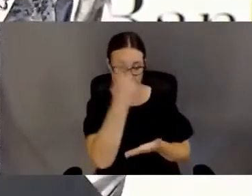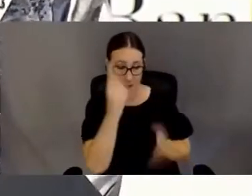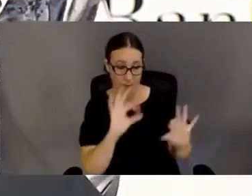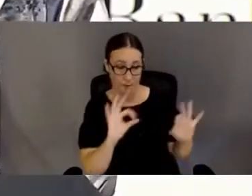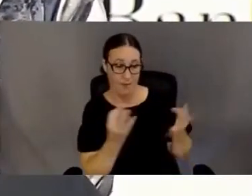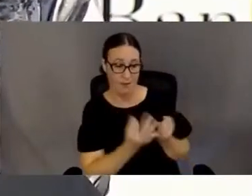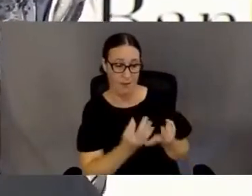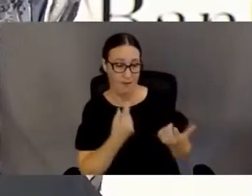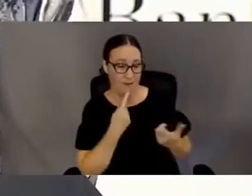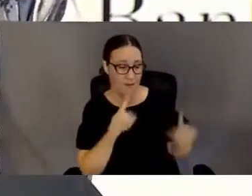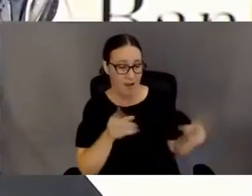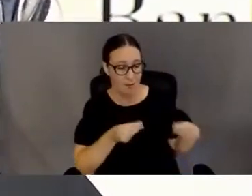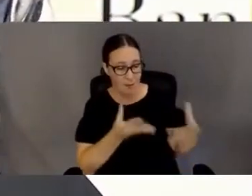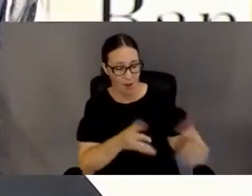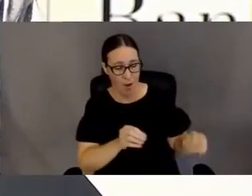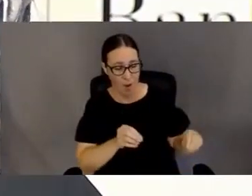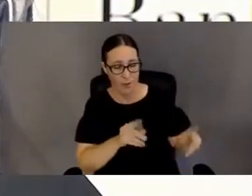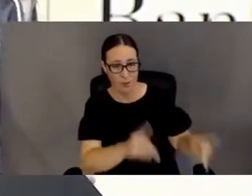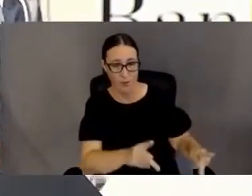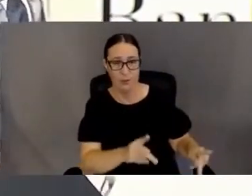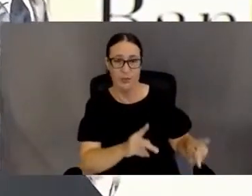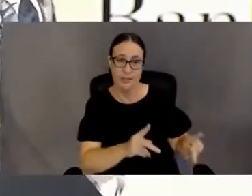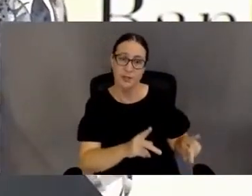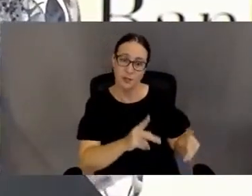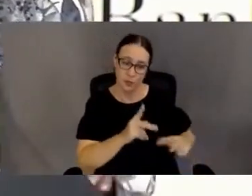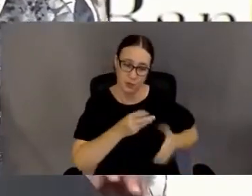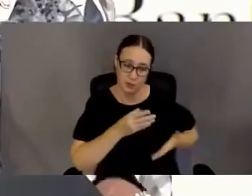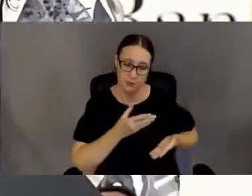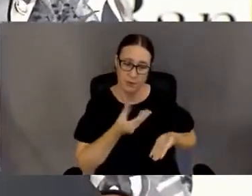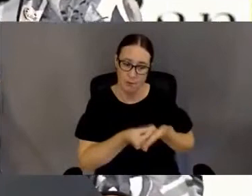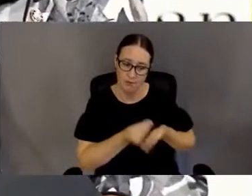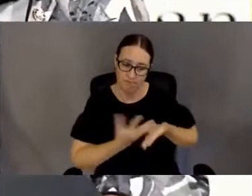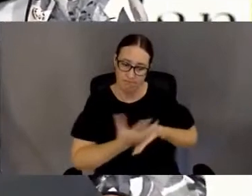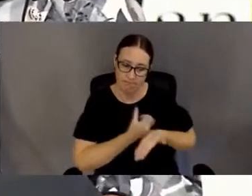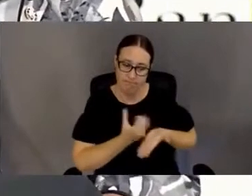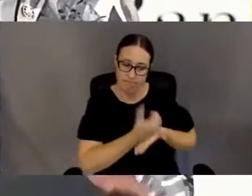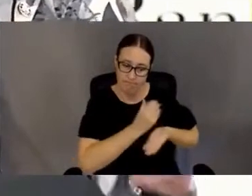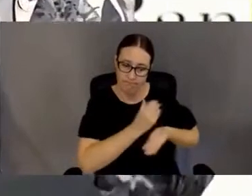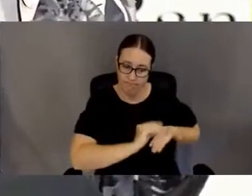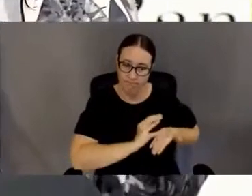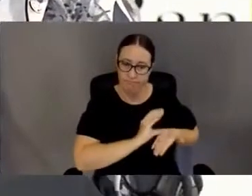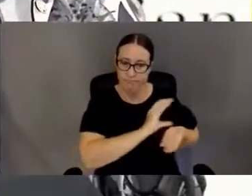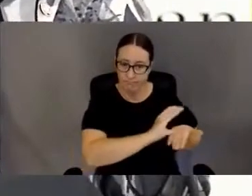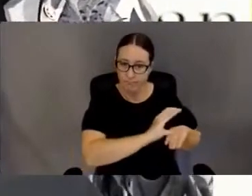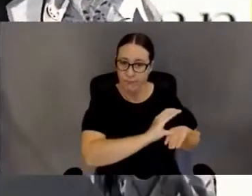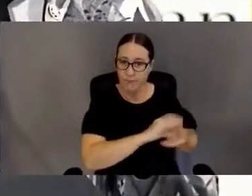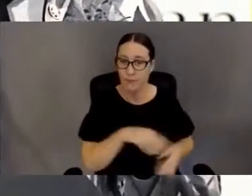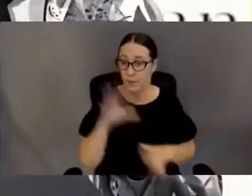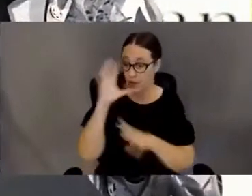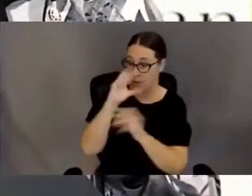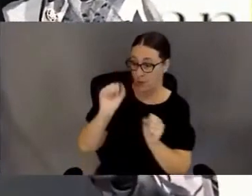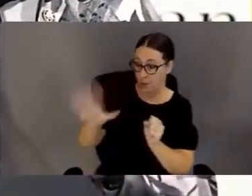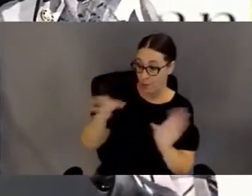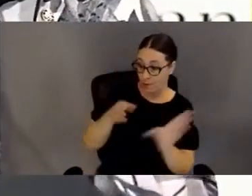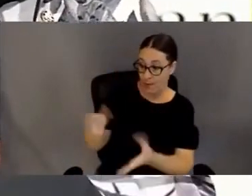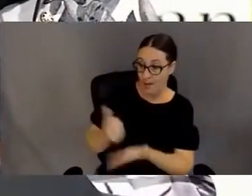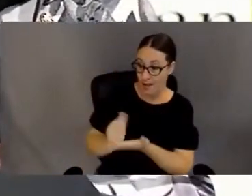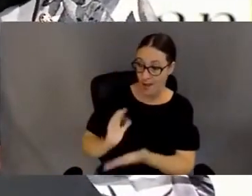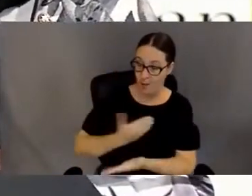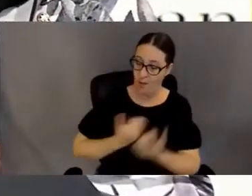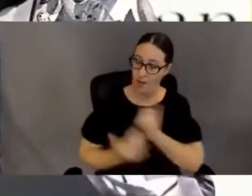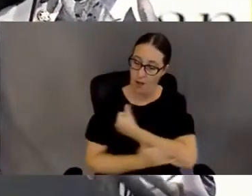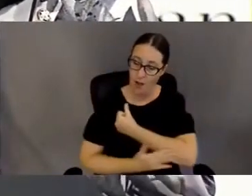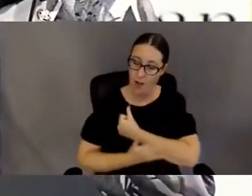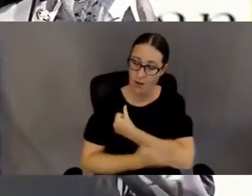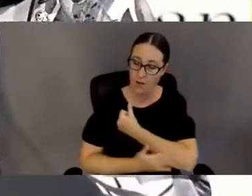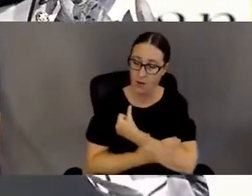the opportunity to build intergenerational wealth. The President's plan will help our nation turn the page on decades of